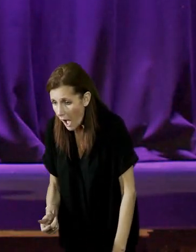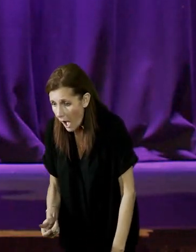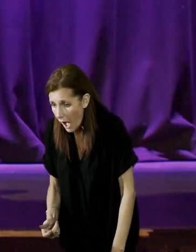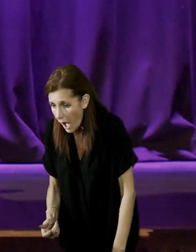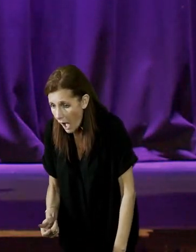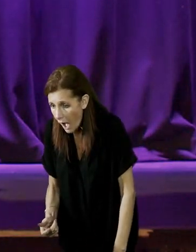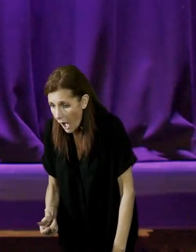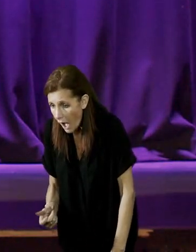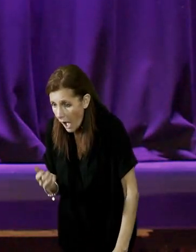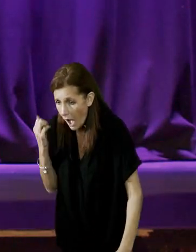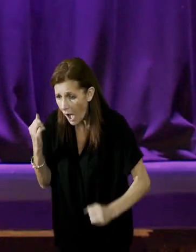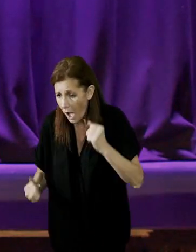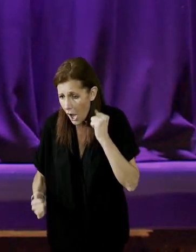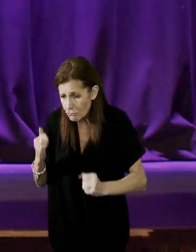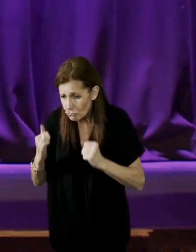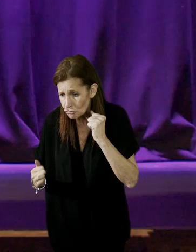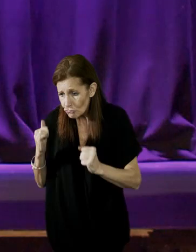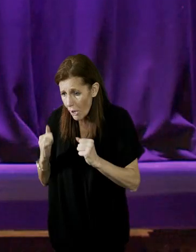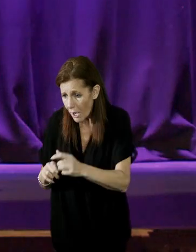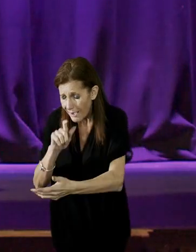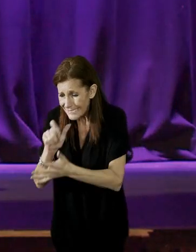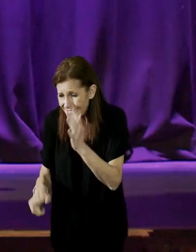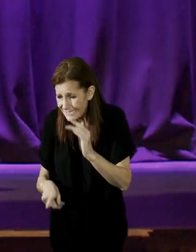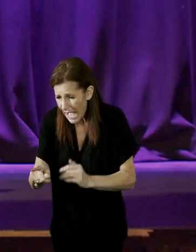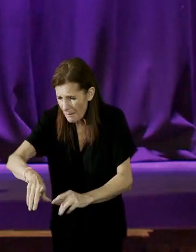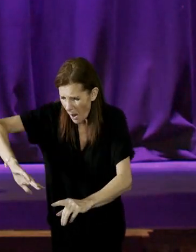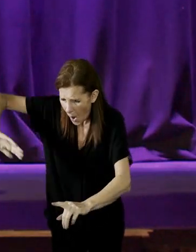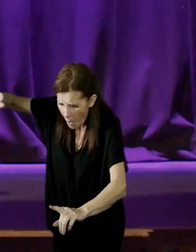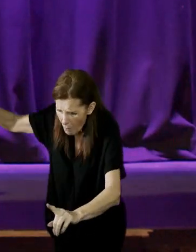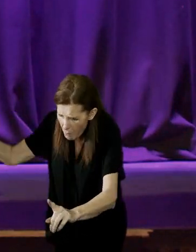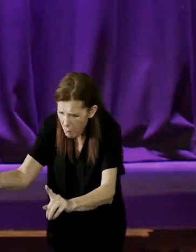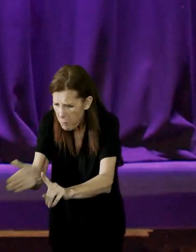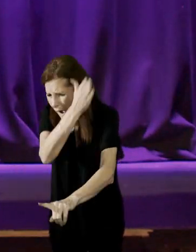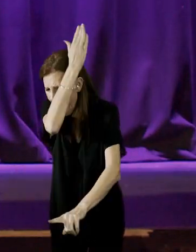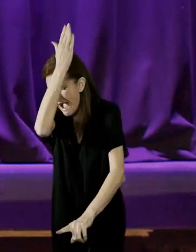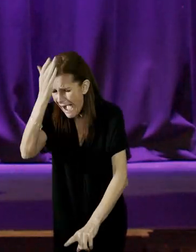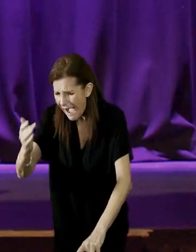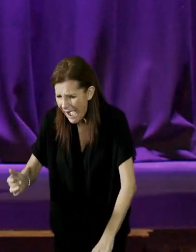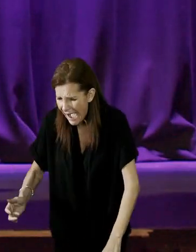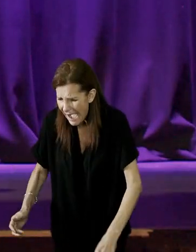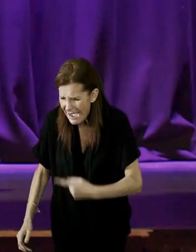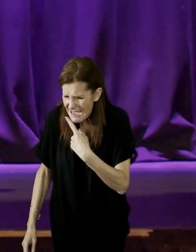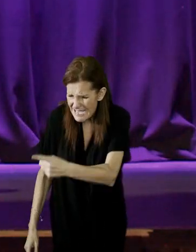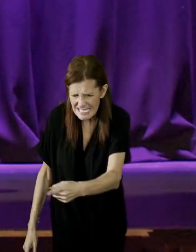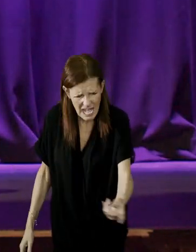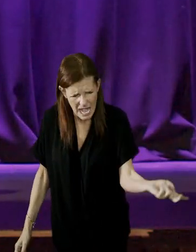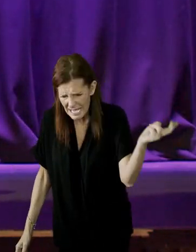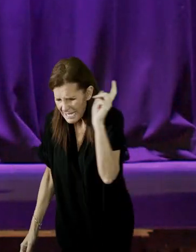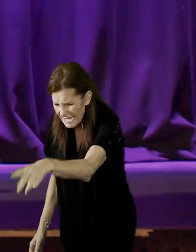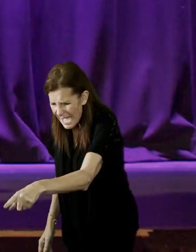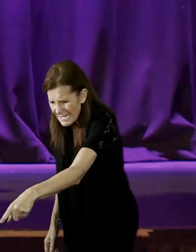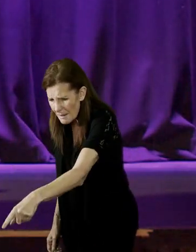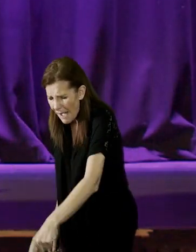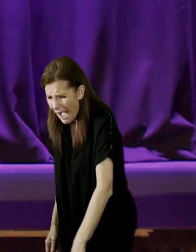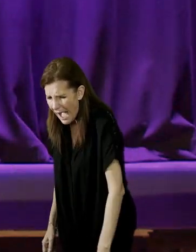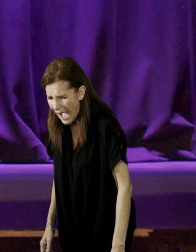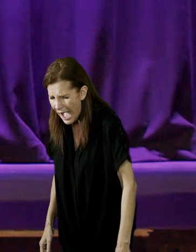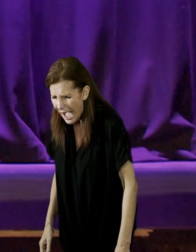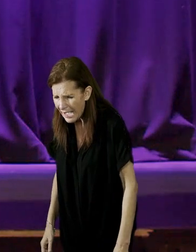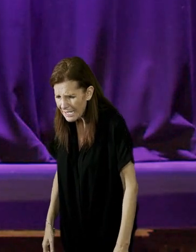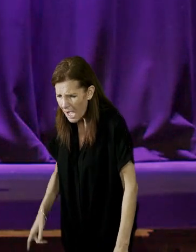disabled son, clip him round the ear, and tell him to get back in the wheelchair because he's had the audacity to create